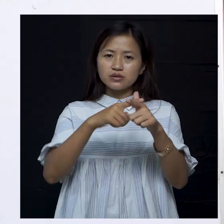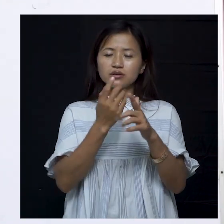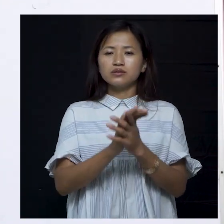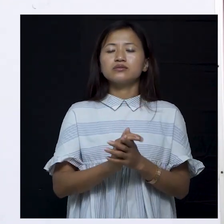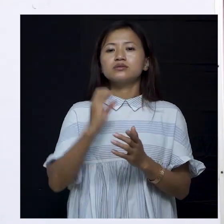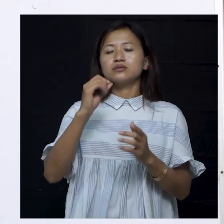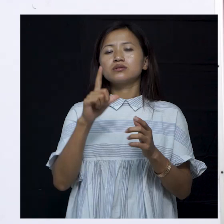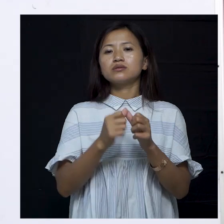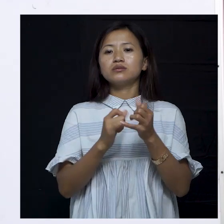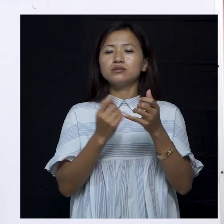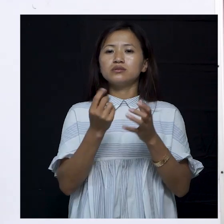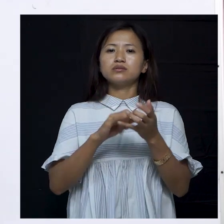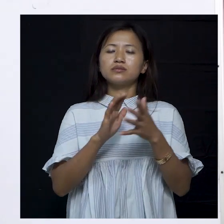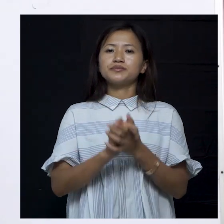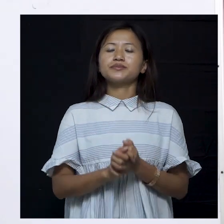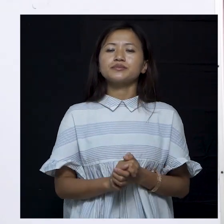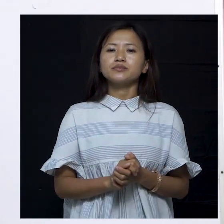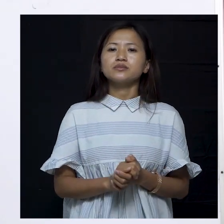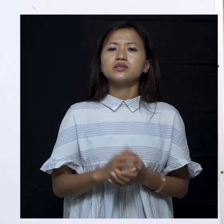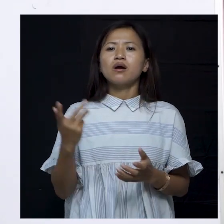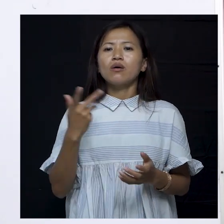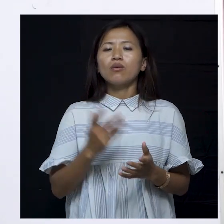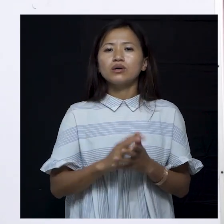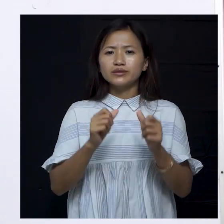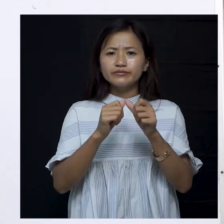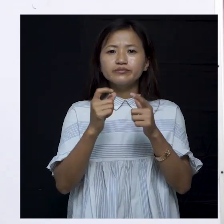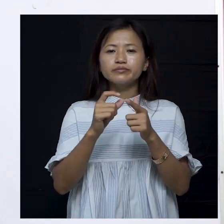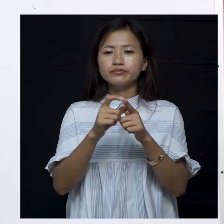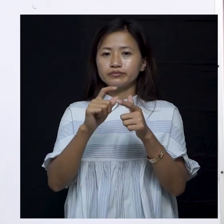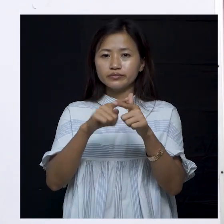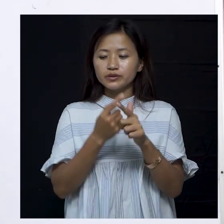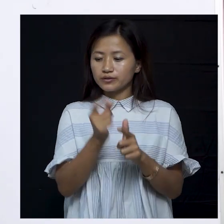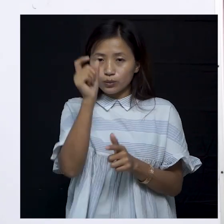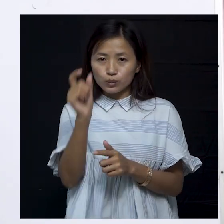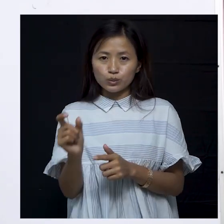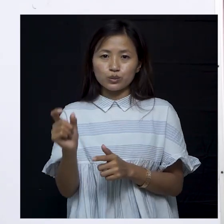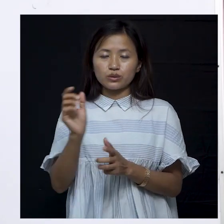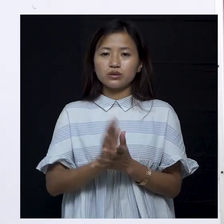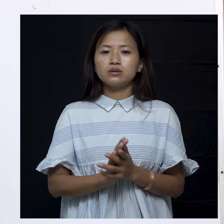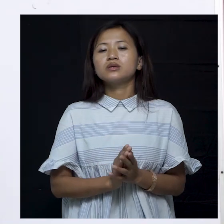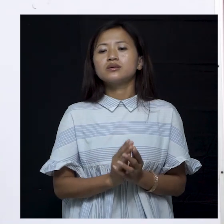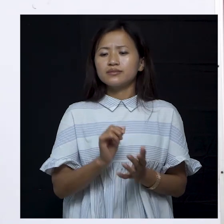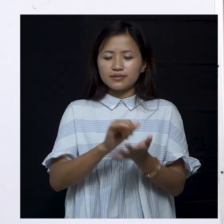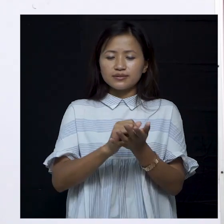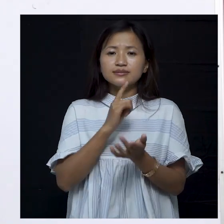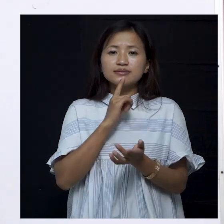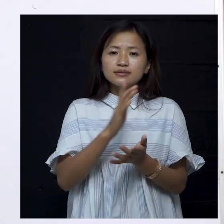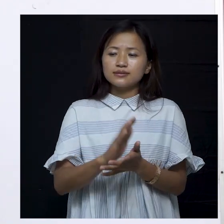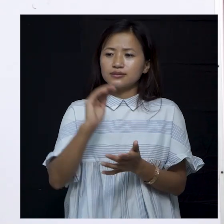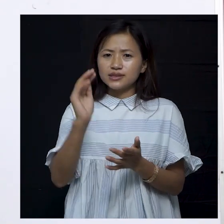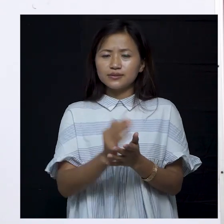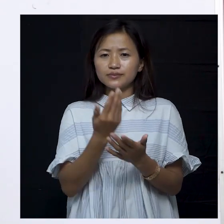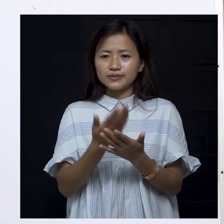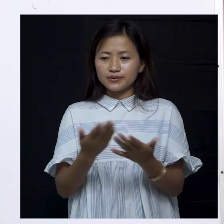okay? You know what is an adjective, right? An adjective is a word, okay, that tells something about